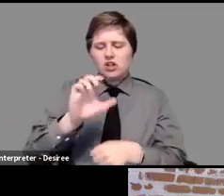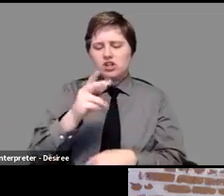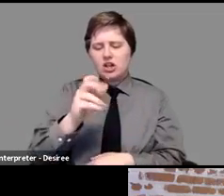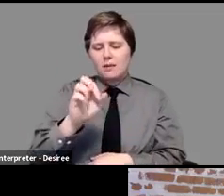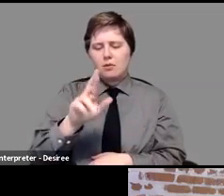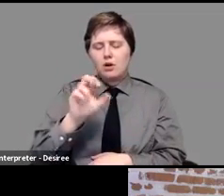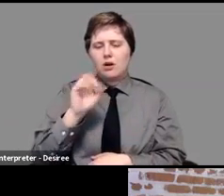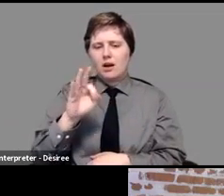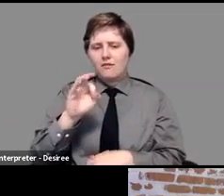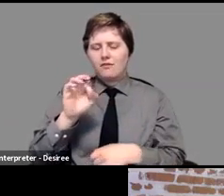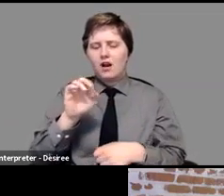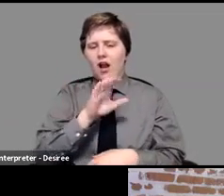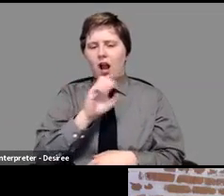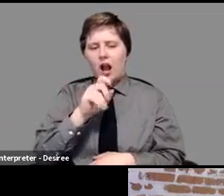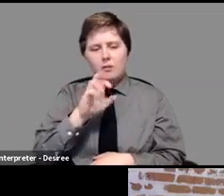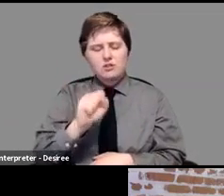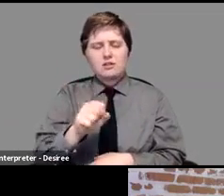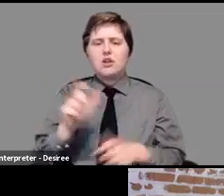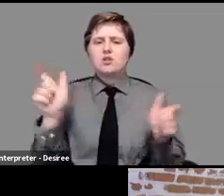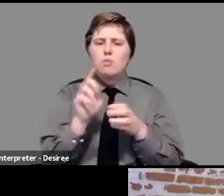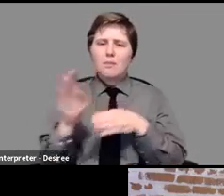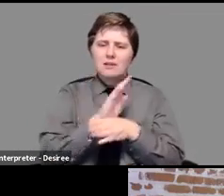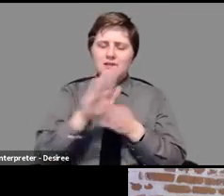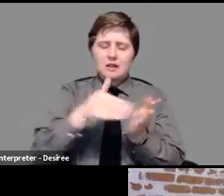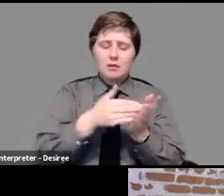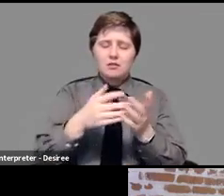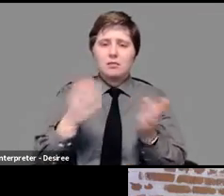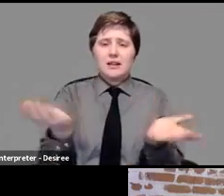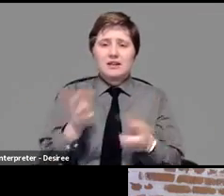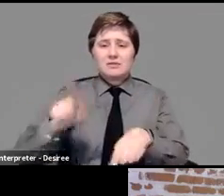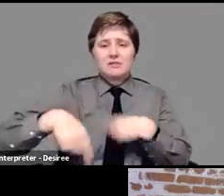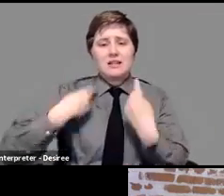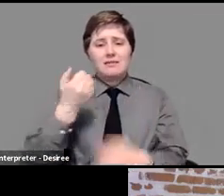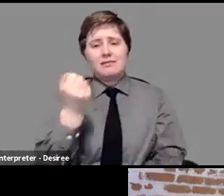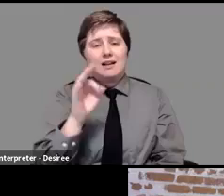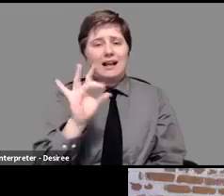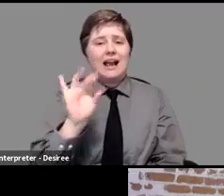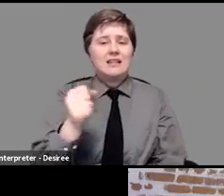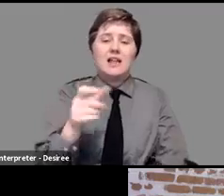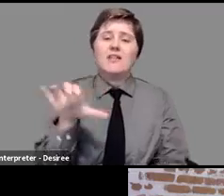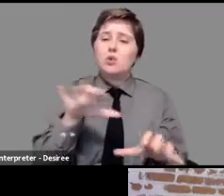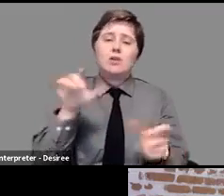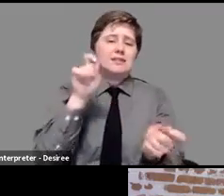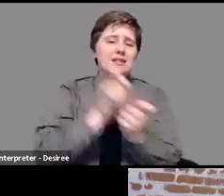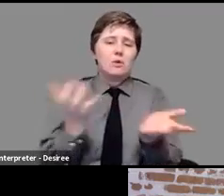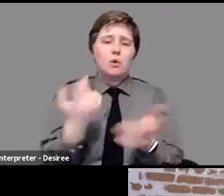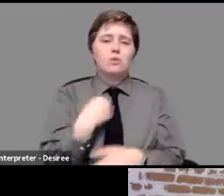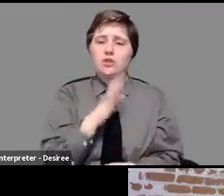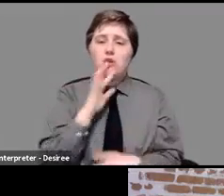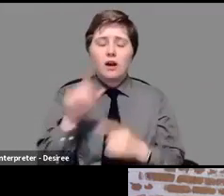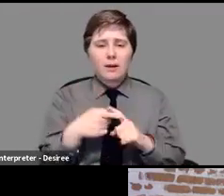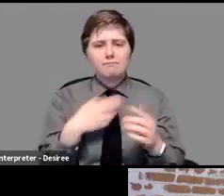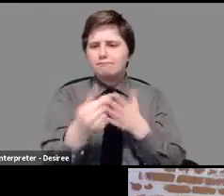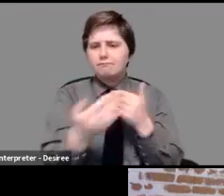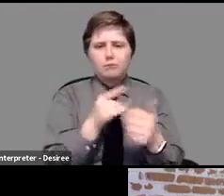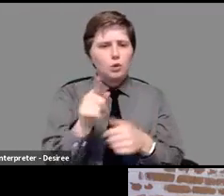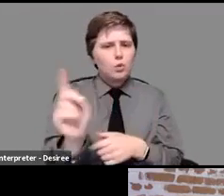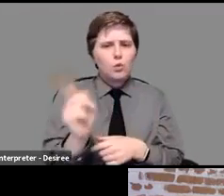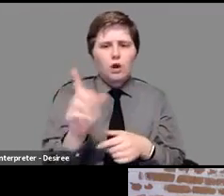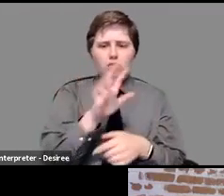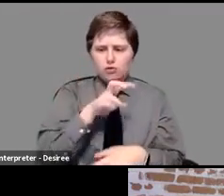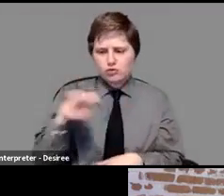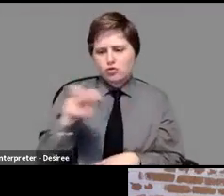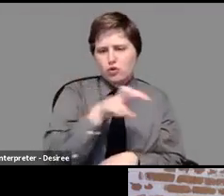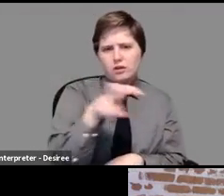has been around since the 1980s, and they've been doing exactly the type of work that we're talking about here. No matter where you are on your entrepreneur